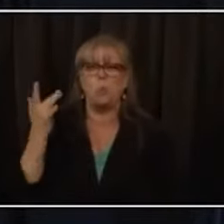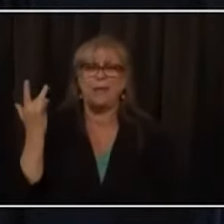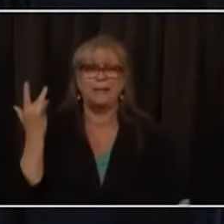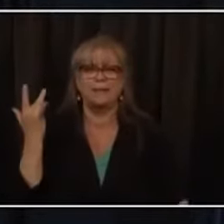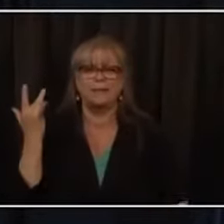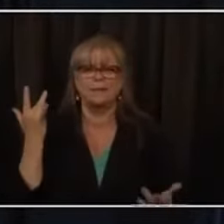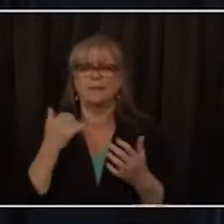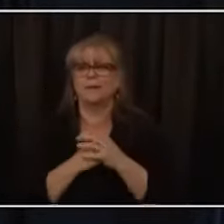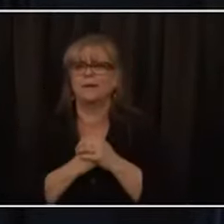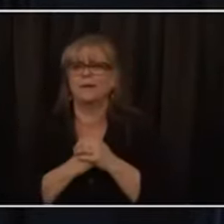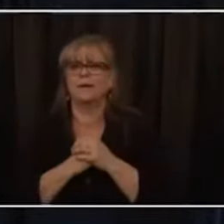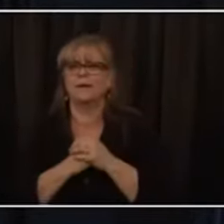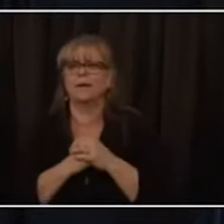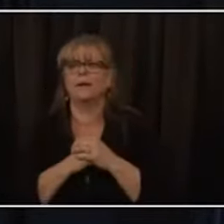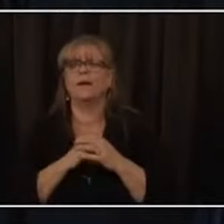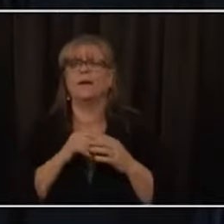is